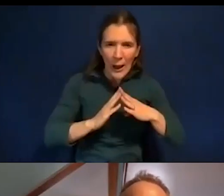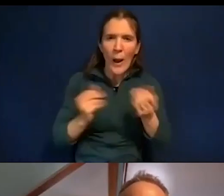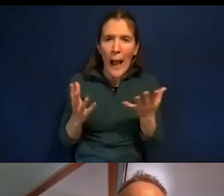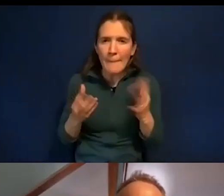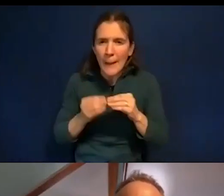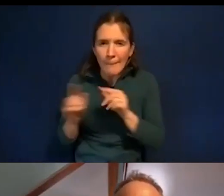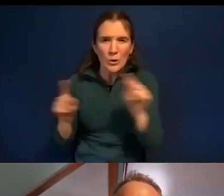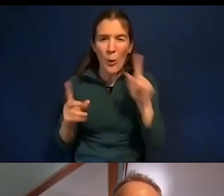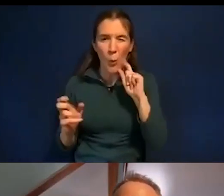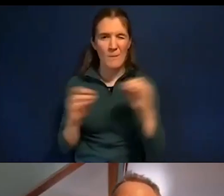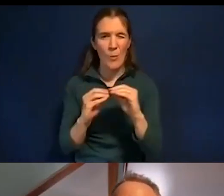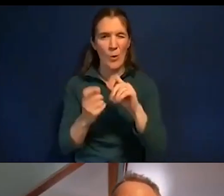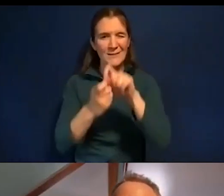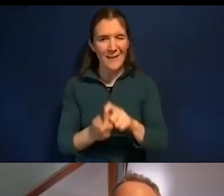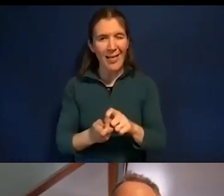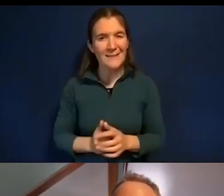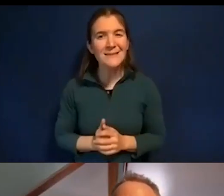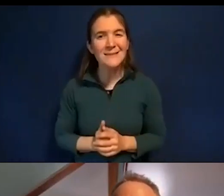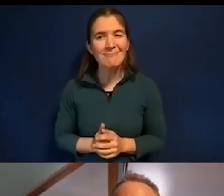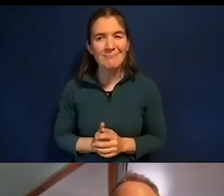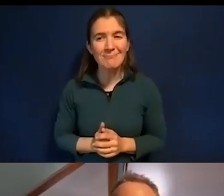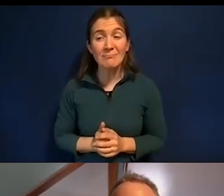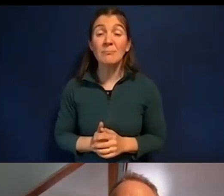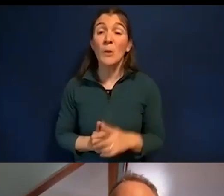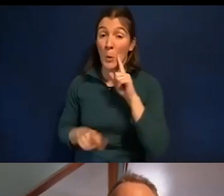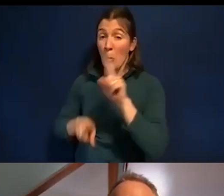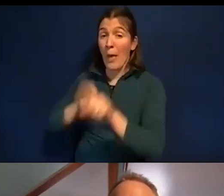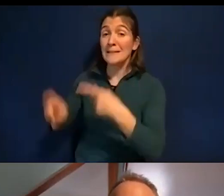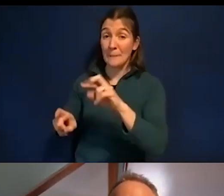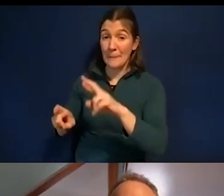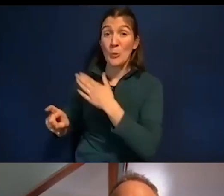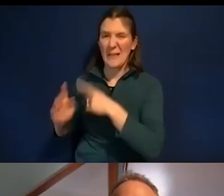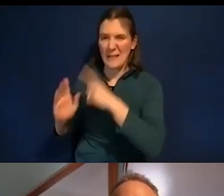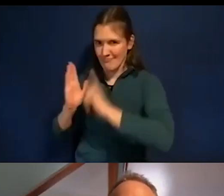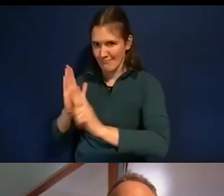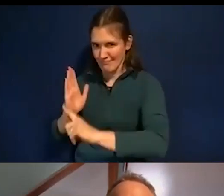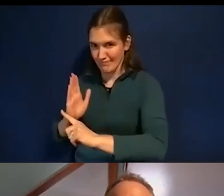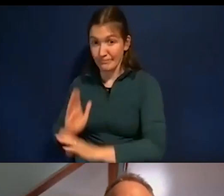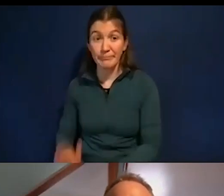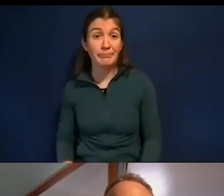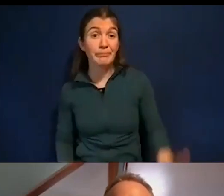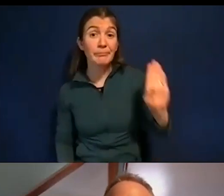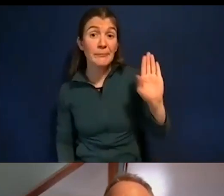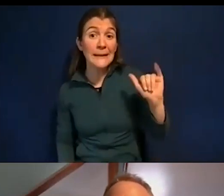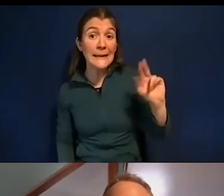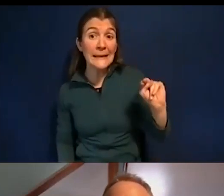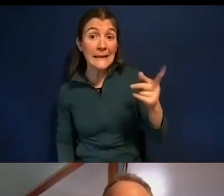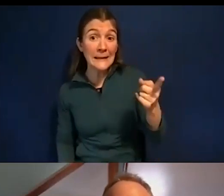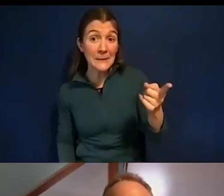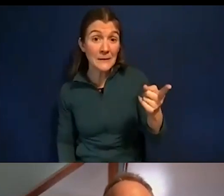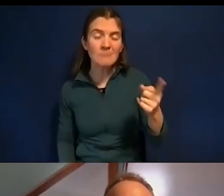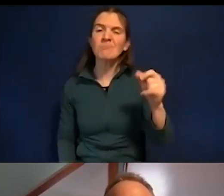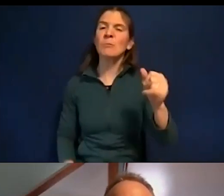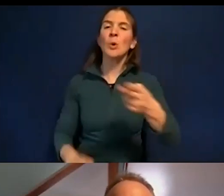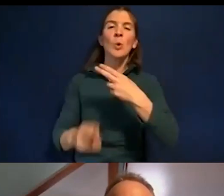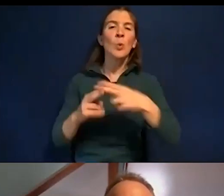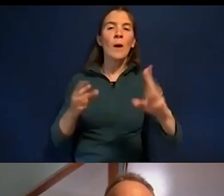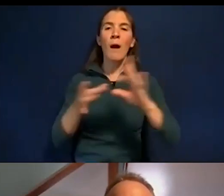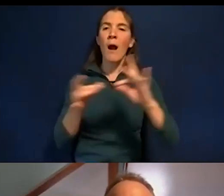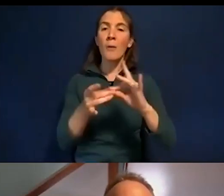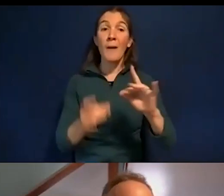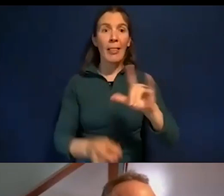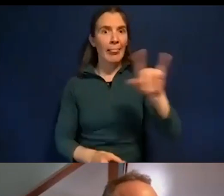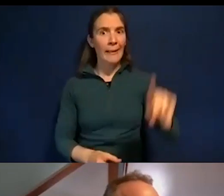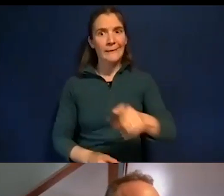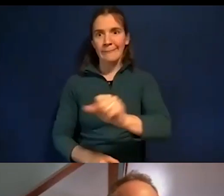information. Well, we can interrogate Peter on that. Ian, did you have a comment? Yeah, just a very quick one. Liz, thank